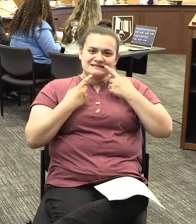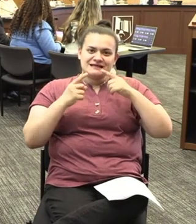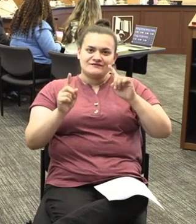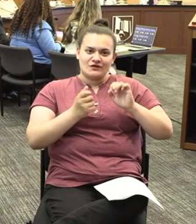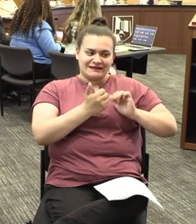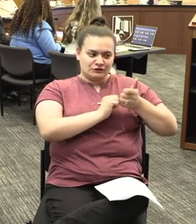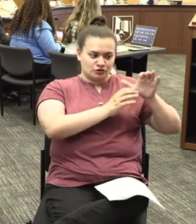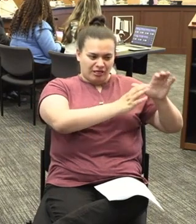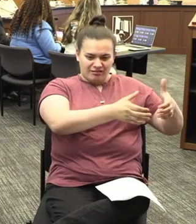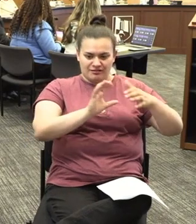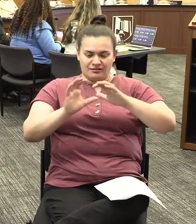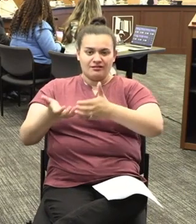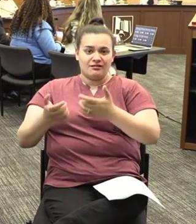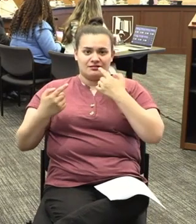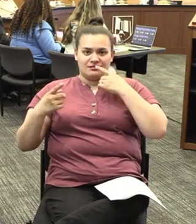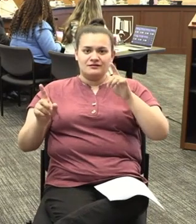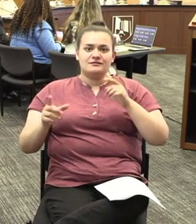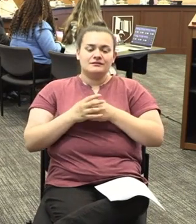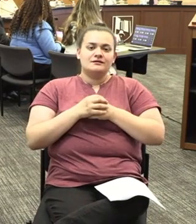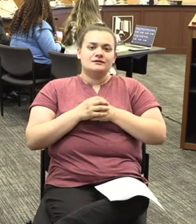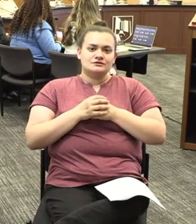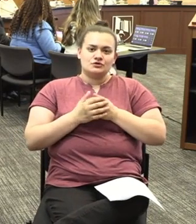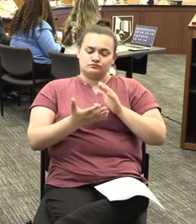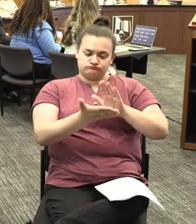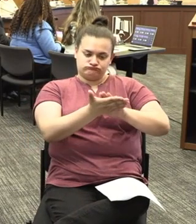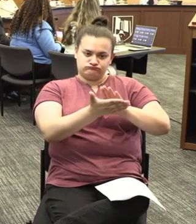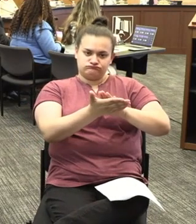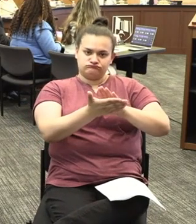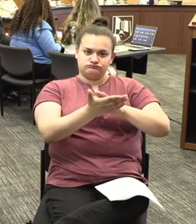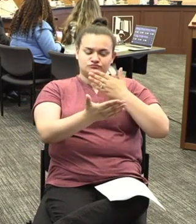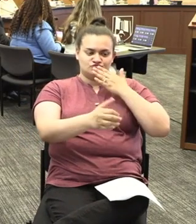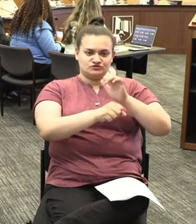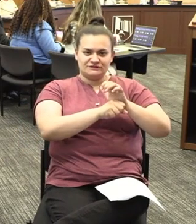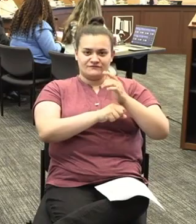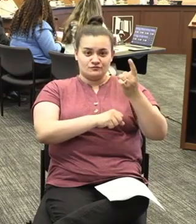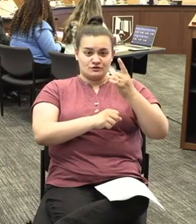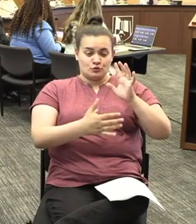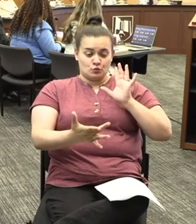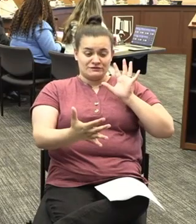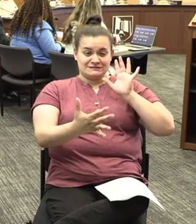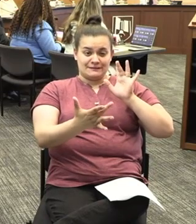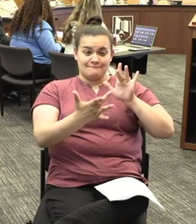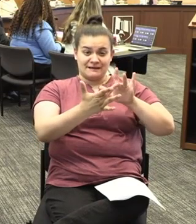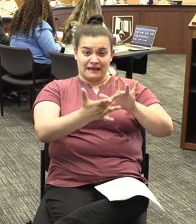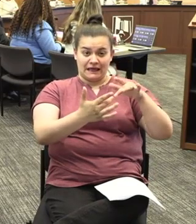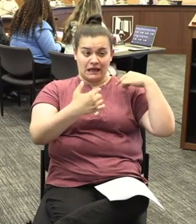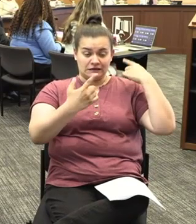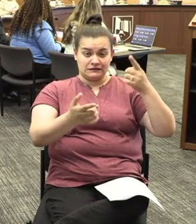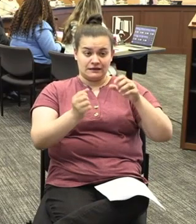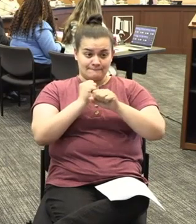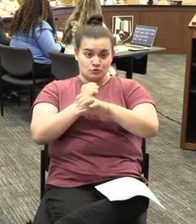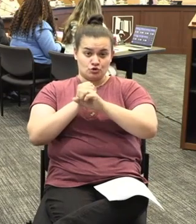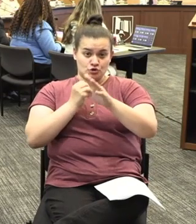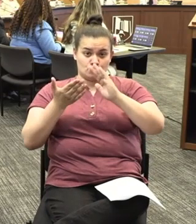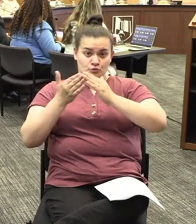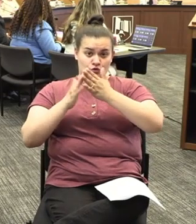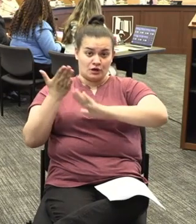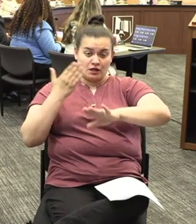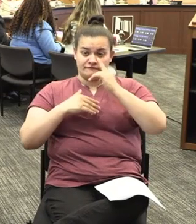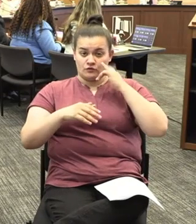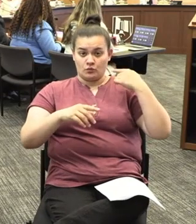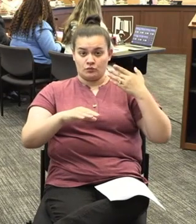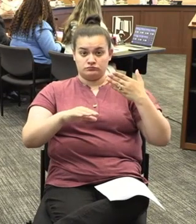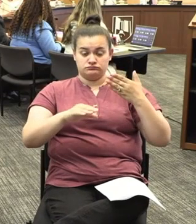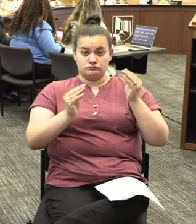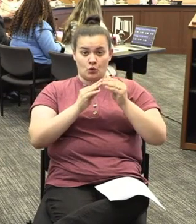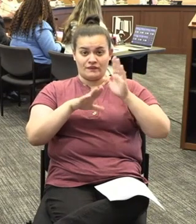your areas has been. So I just commend you for someone who's been connected to marketing at a community college for over 20